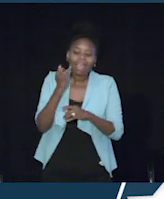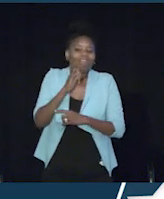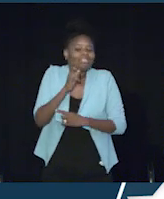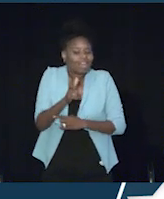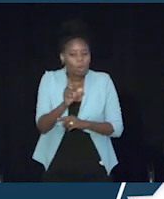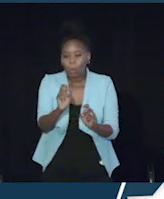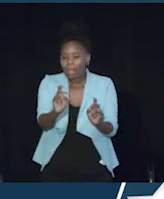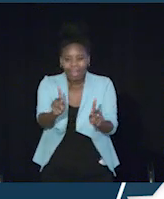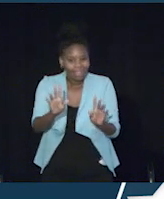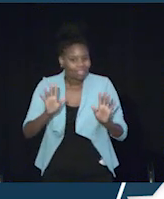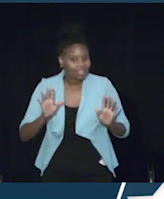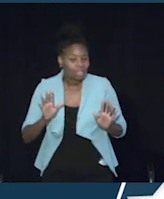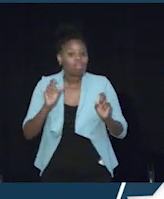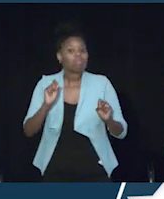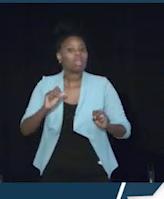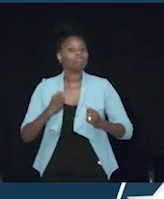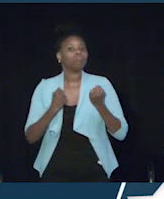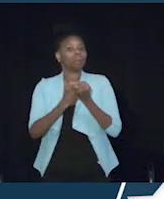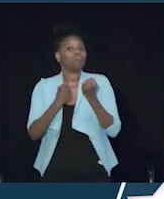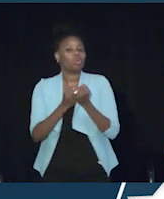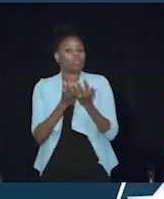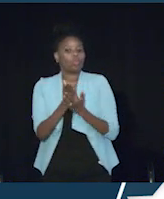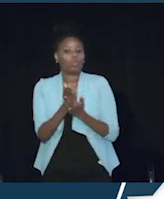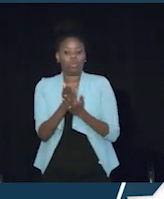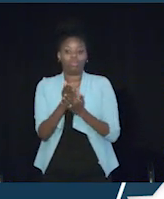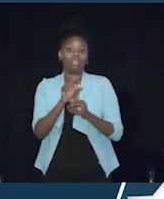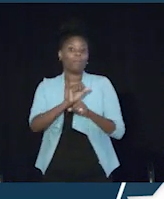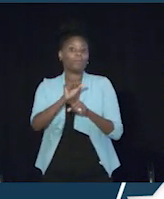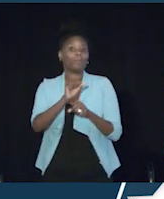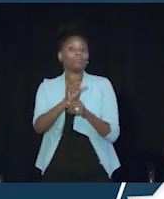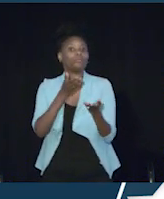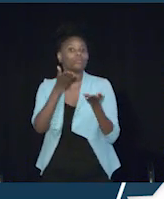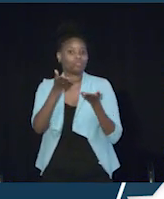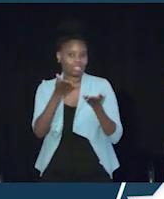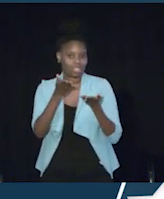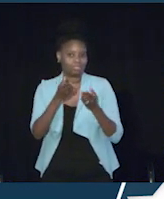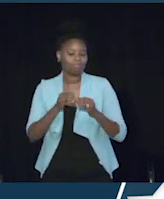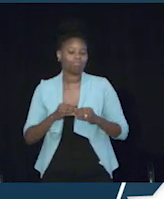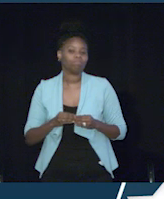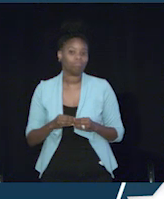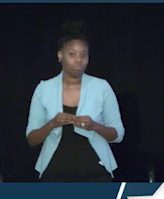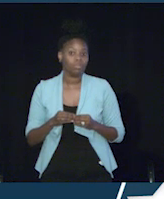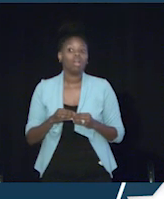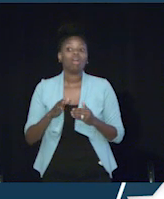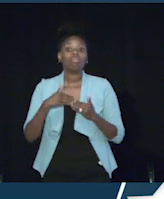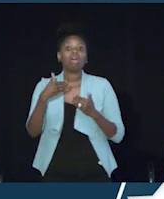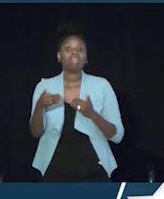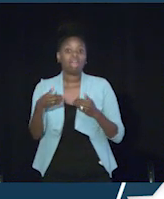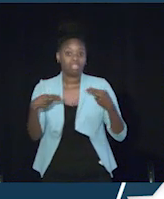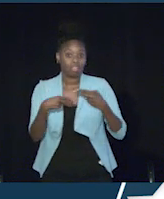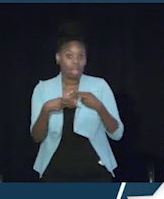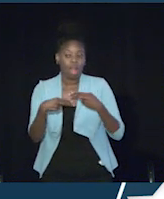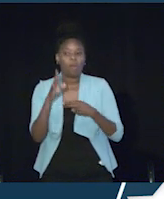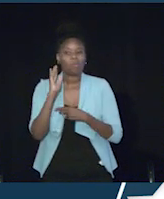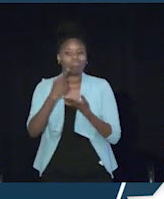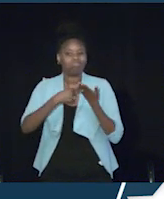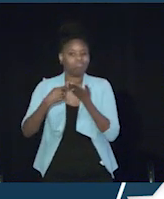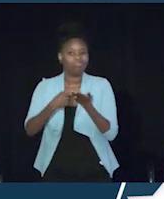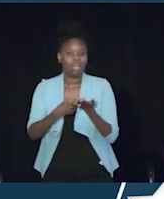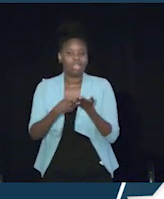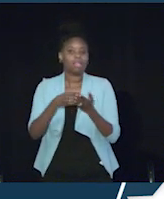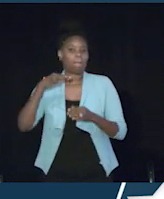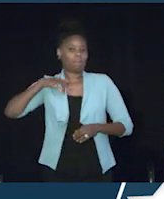with employment services. On the next slide, we're going to look a little further at the benefits of